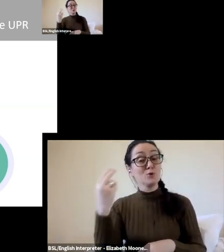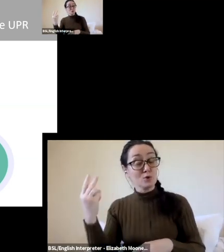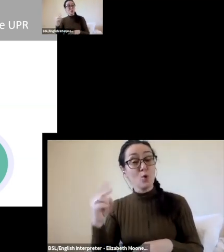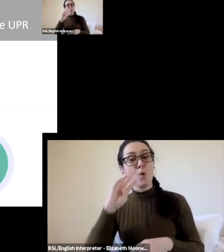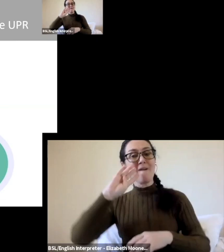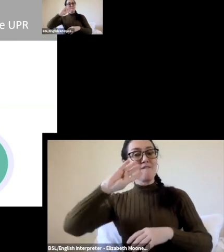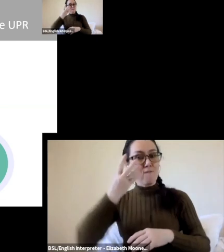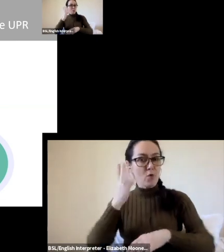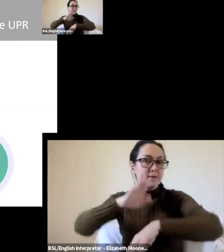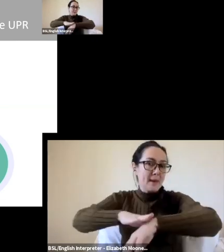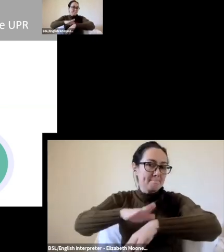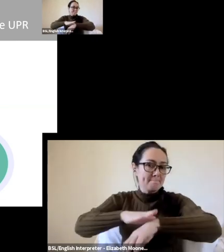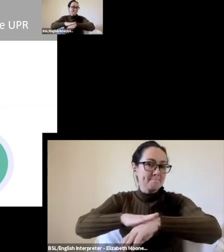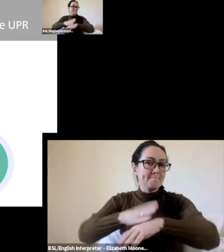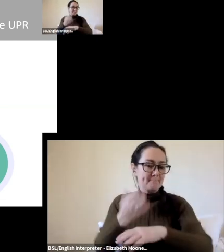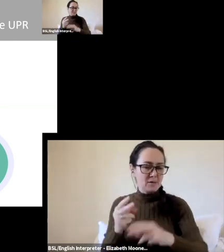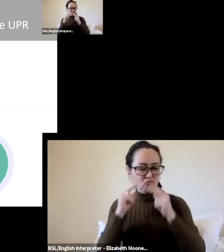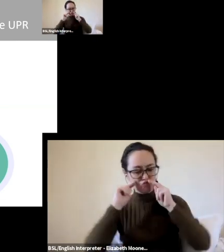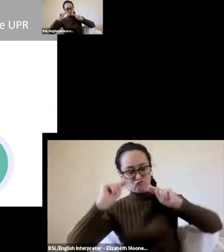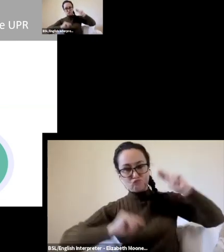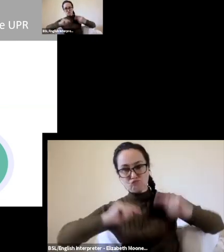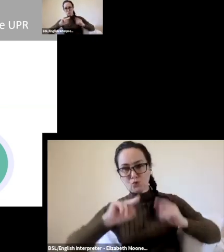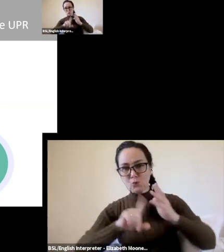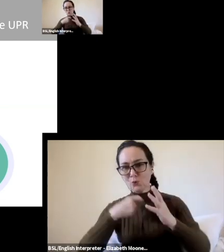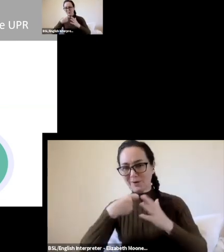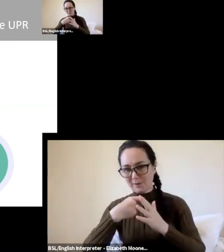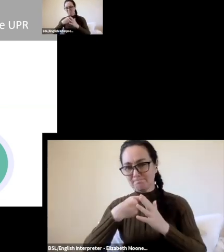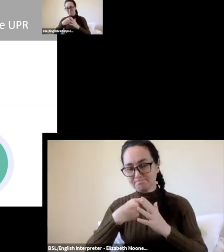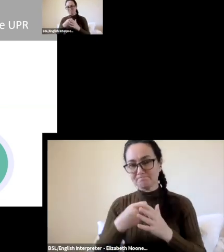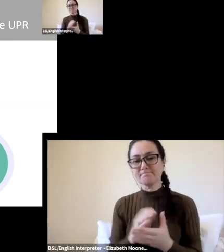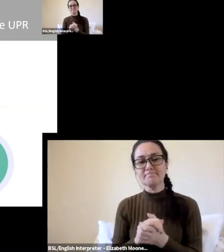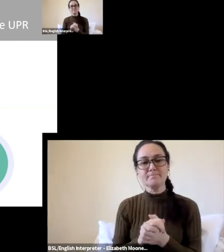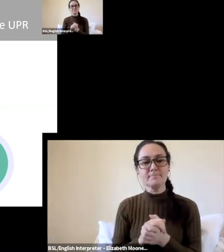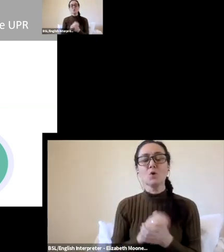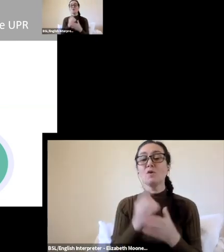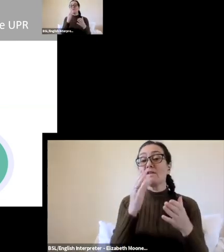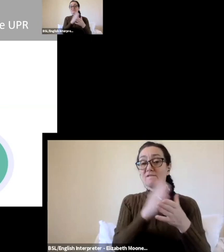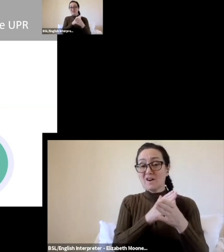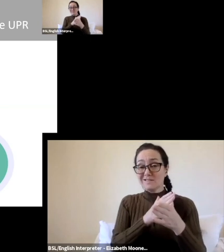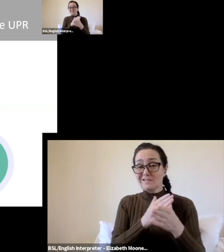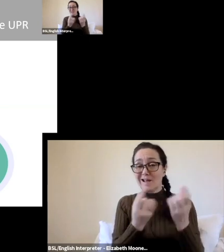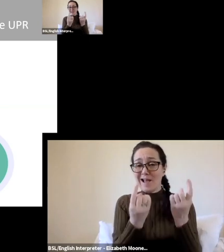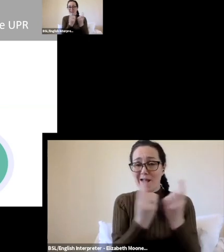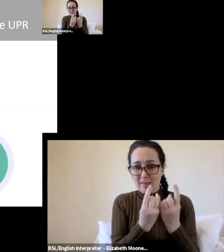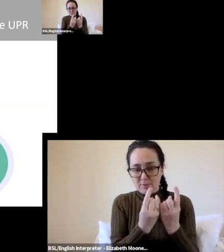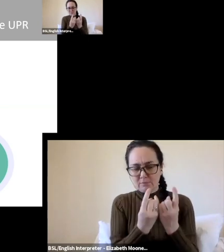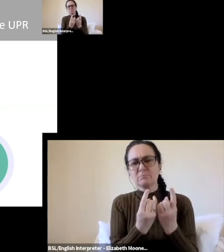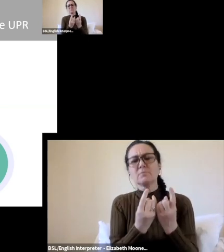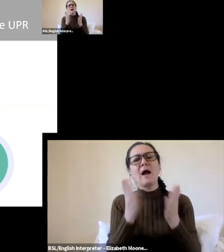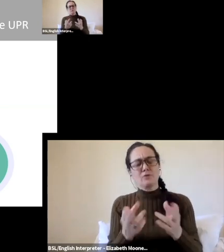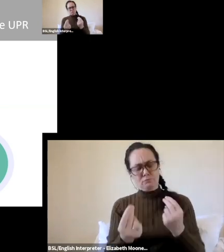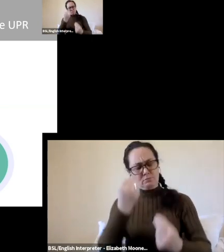it will be the 4th time that your country will be reviewed. So the first important element is to make an assessment of how